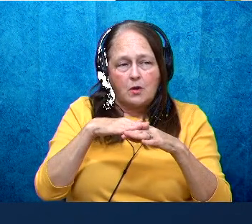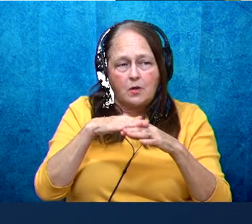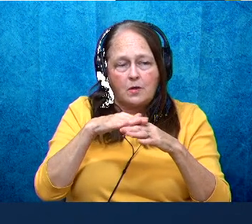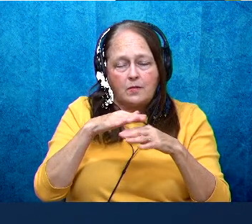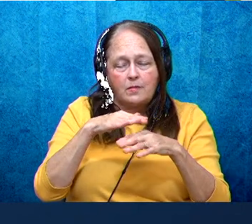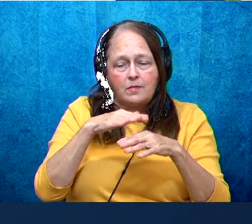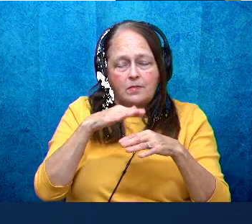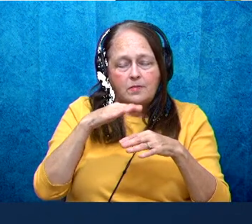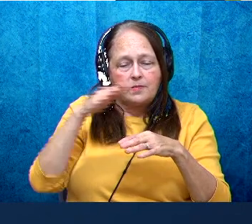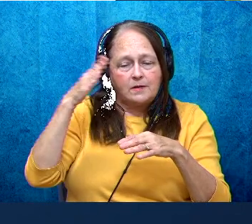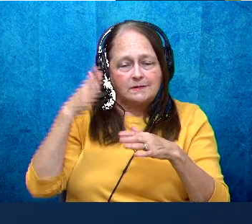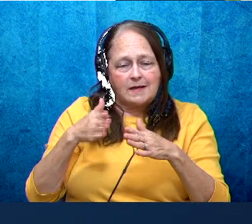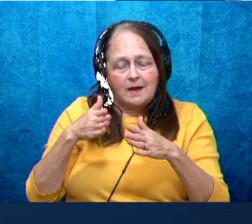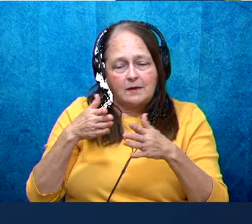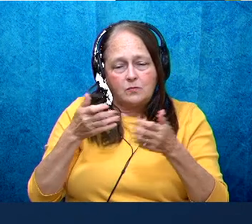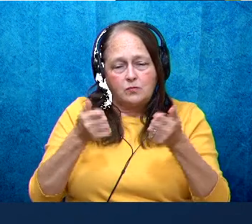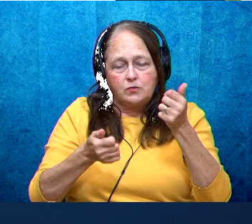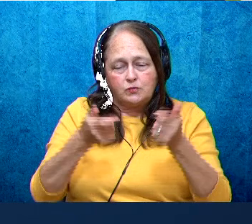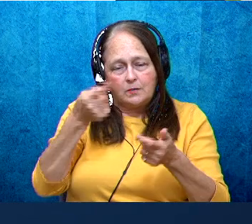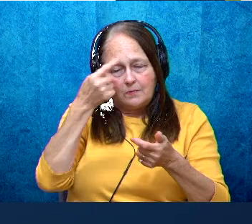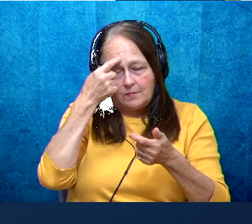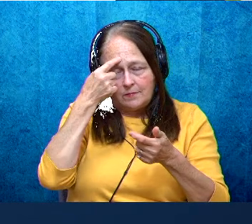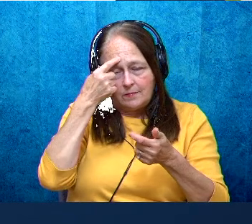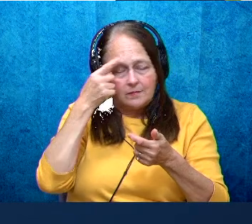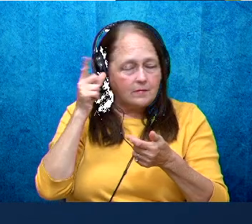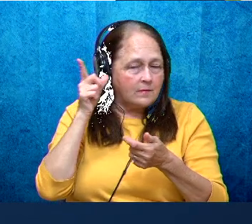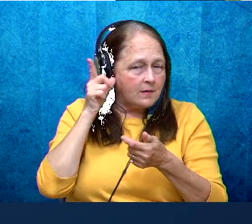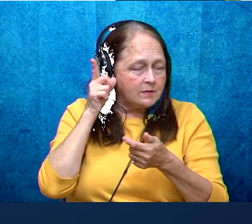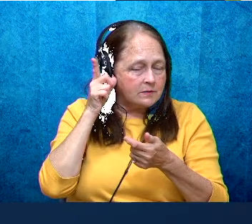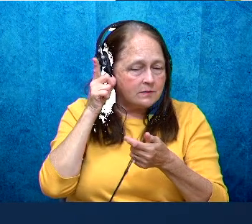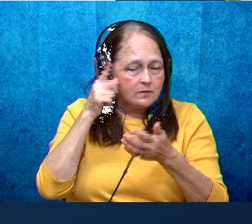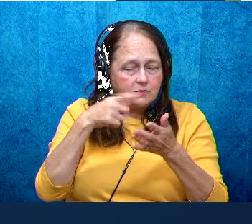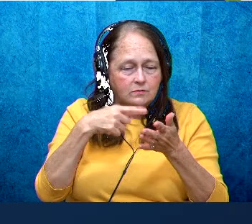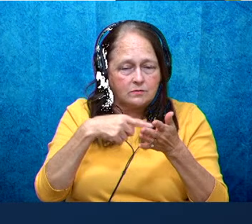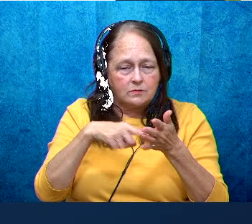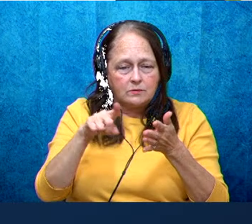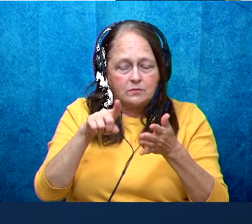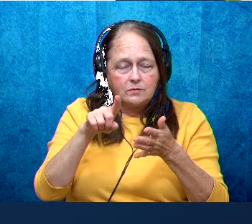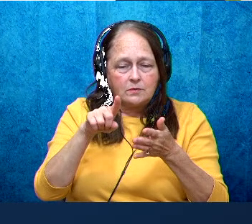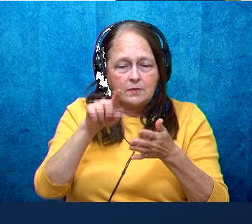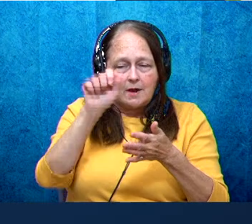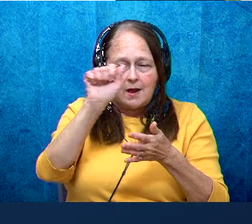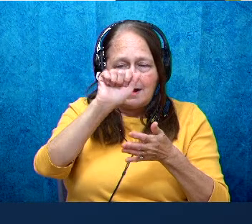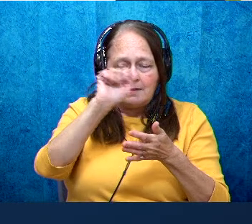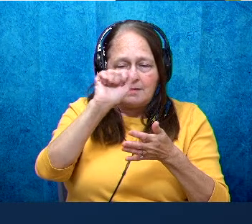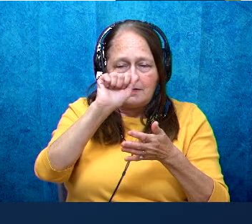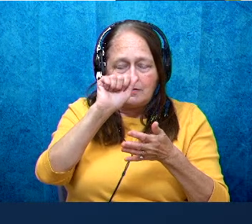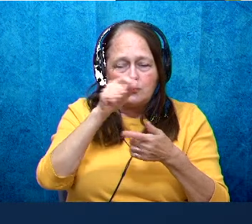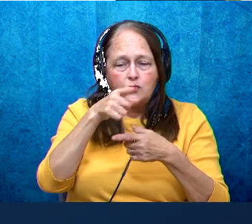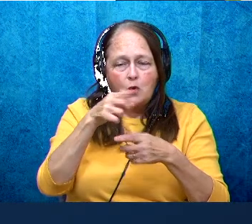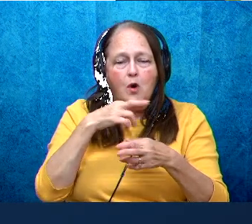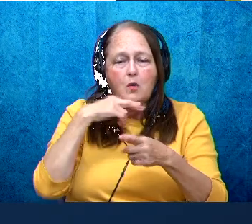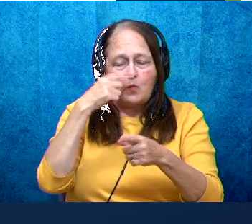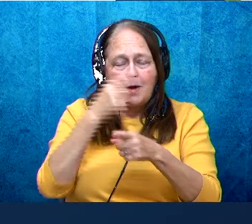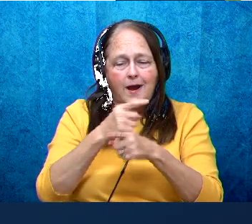side. Well, if you've been listening and you've chosen answer choice A, then you're